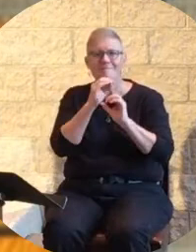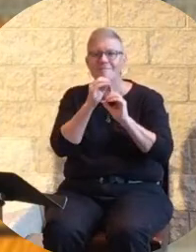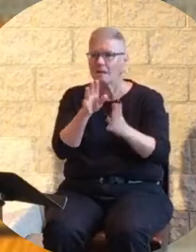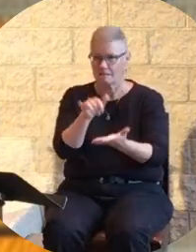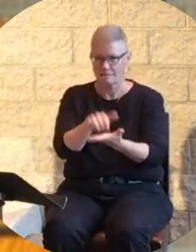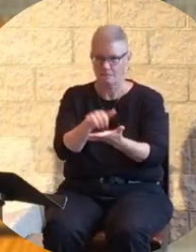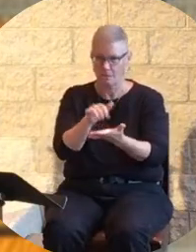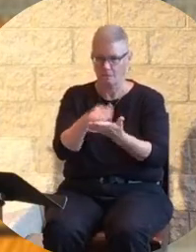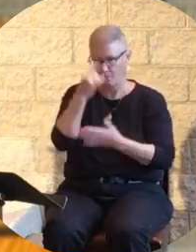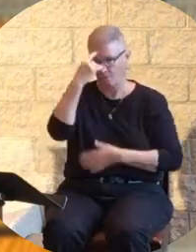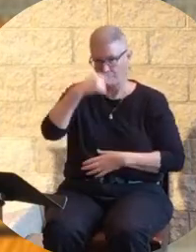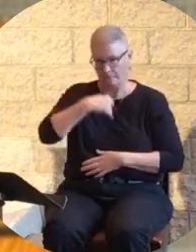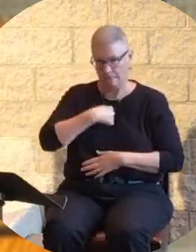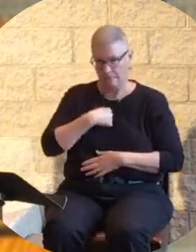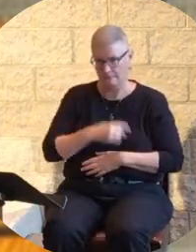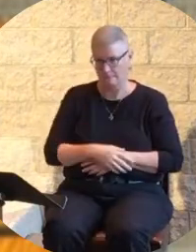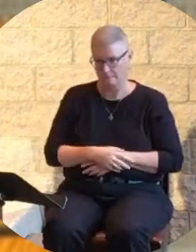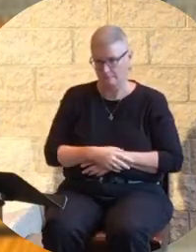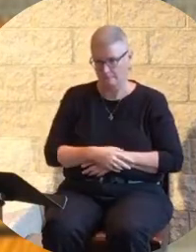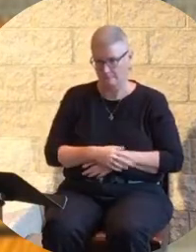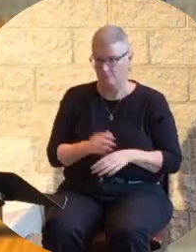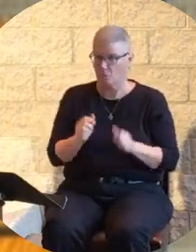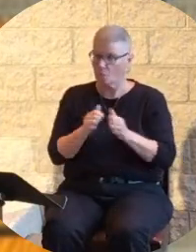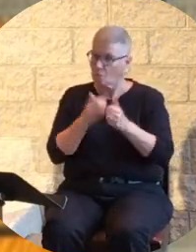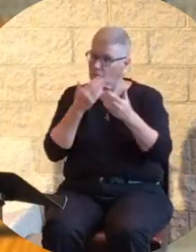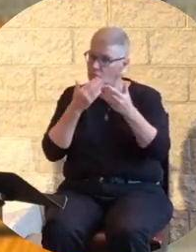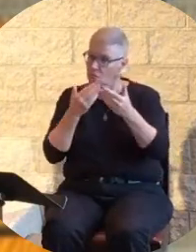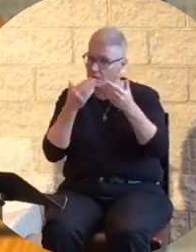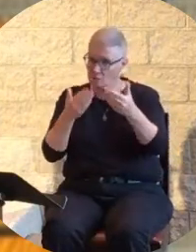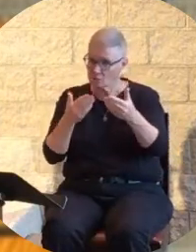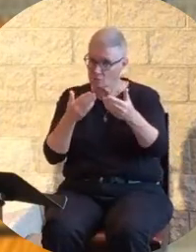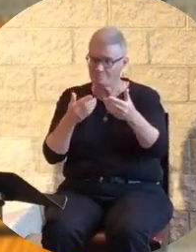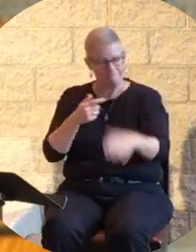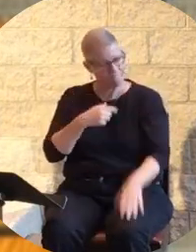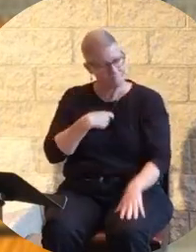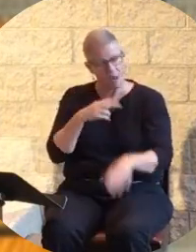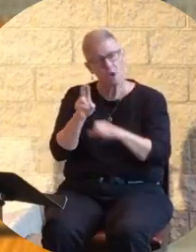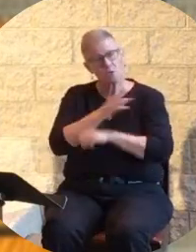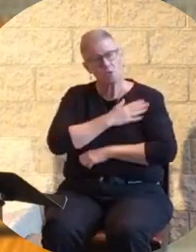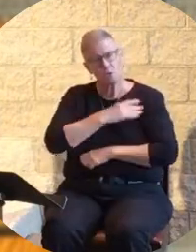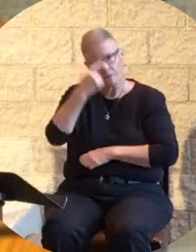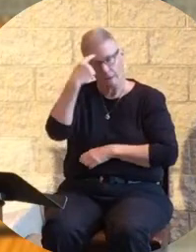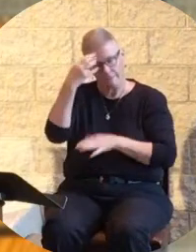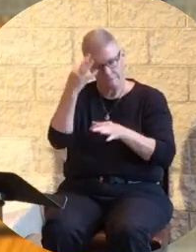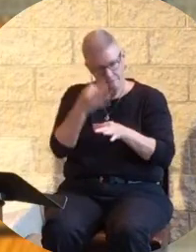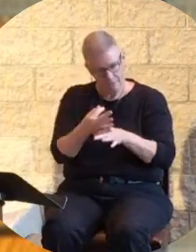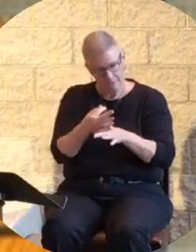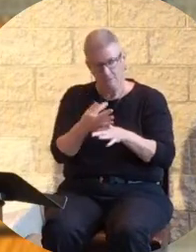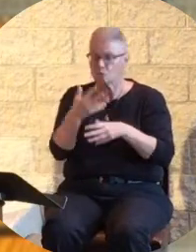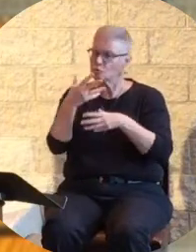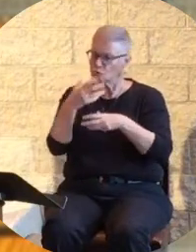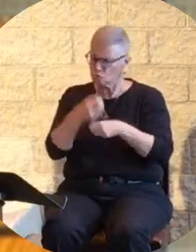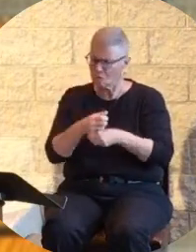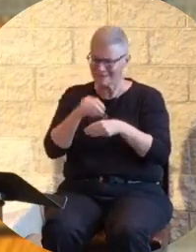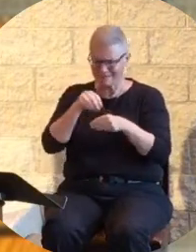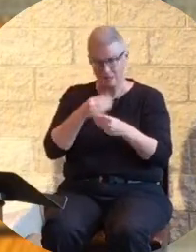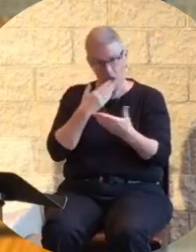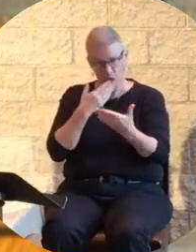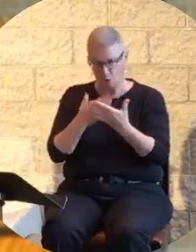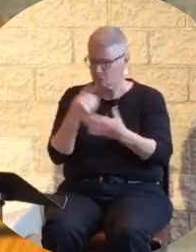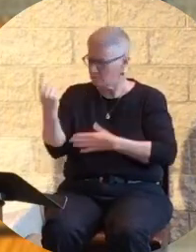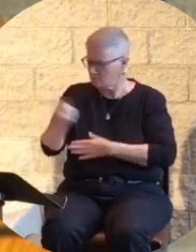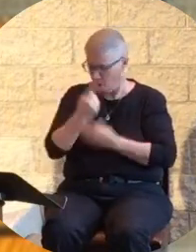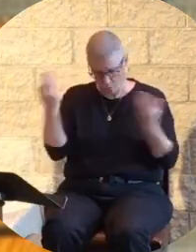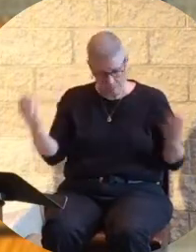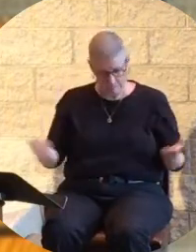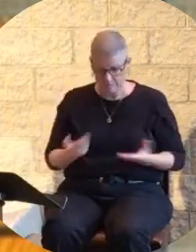me. With gratitude, I use my faith to trust in the good that is always present, even